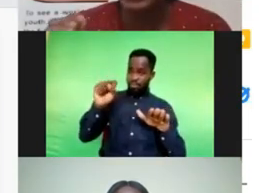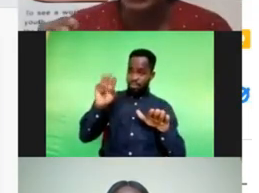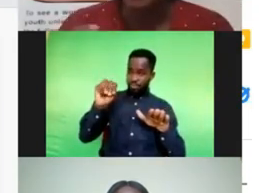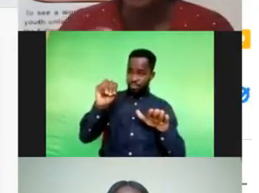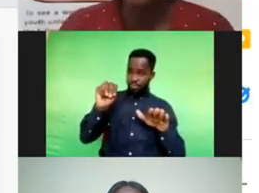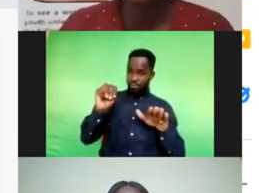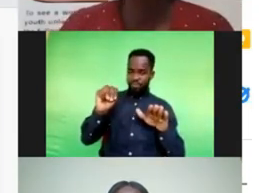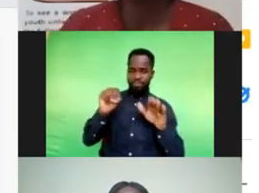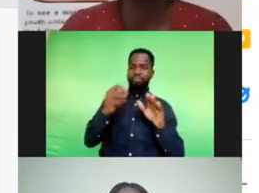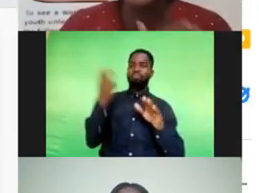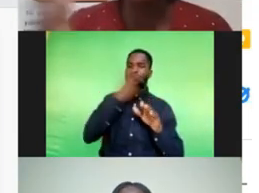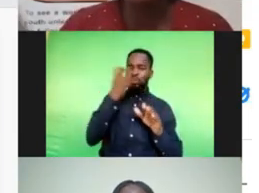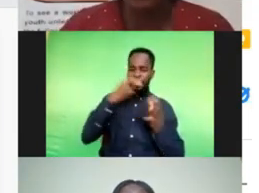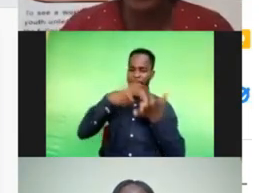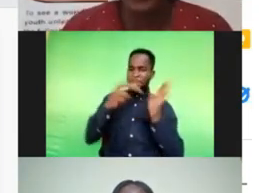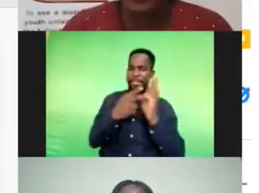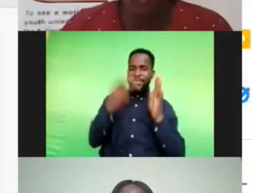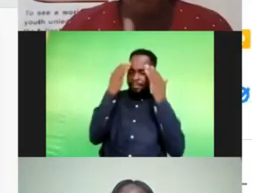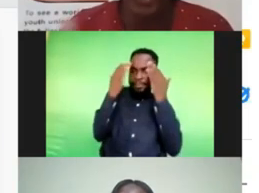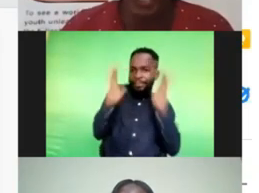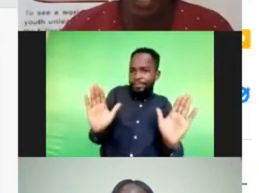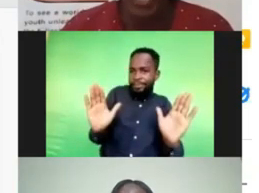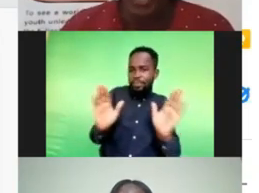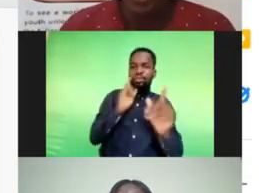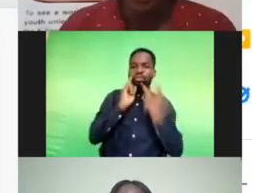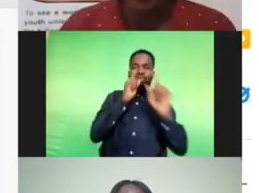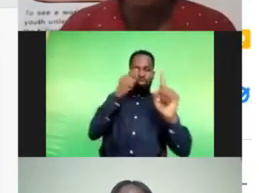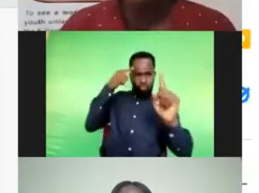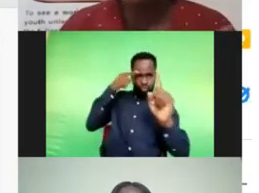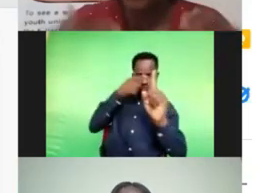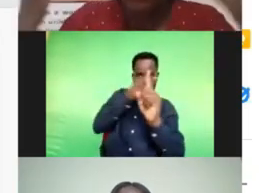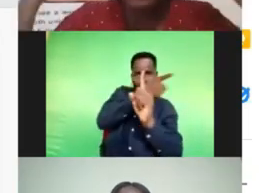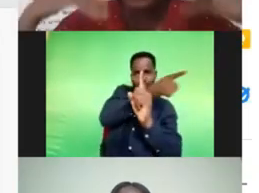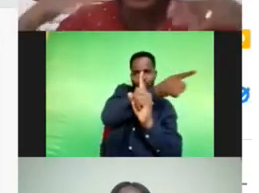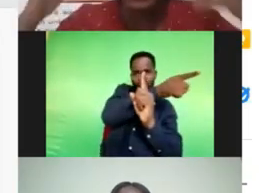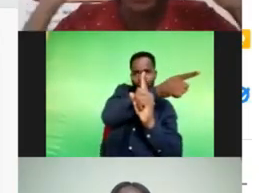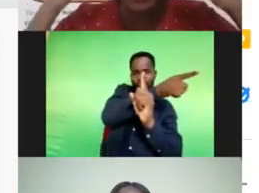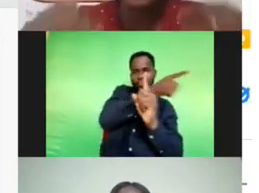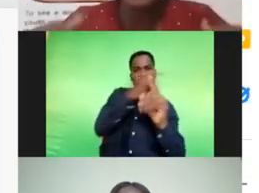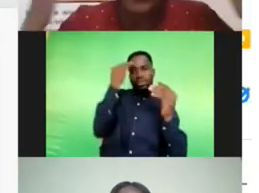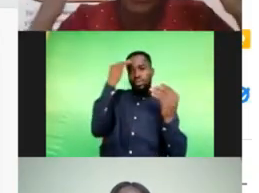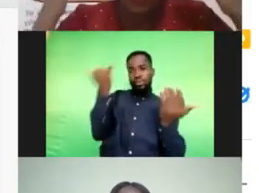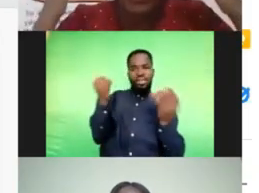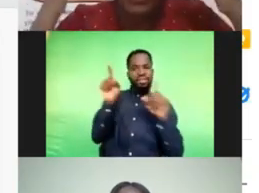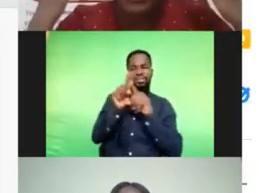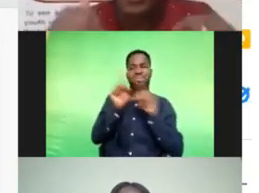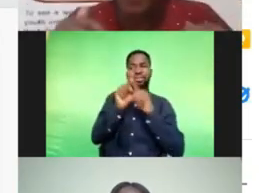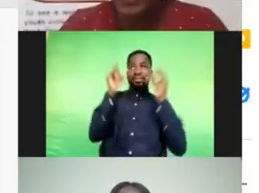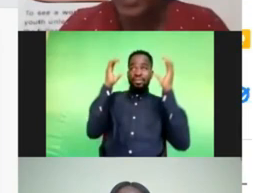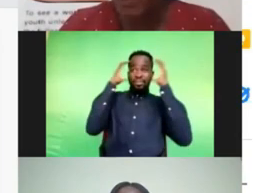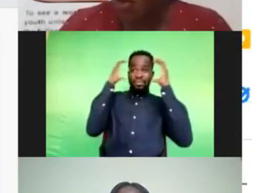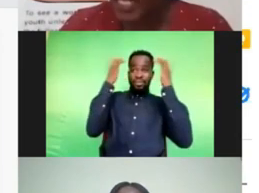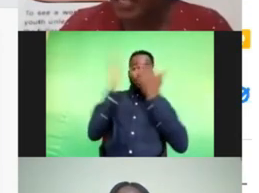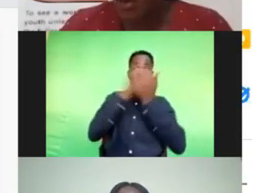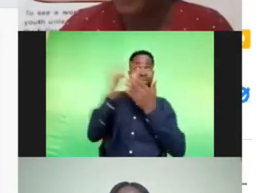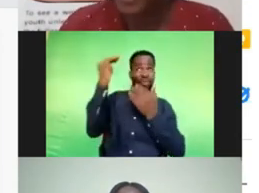meaning or seem out of context in the conversation. Because they will actually speak what is in their mind